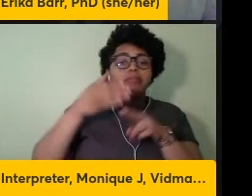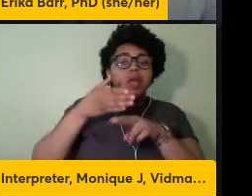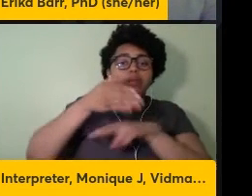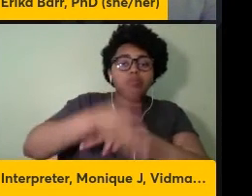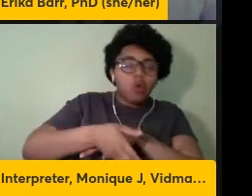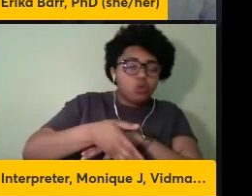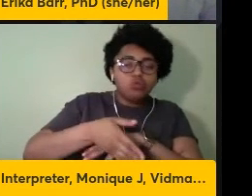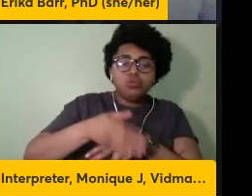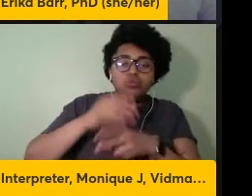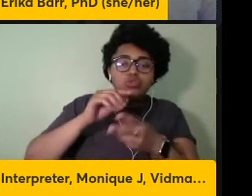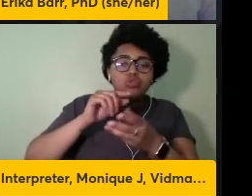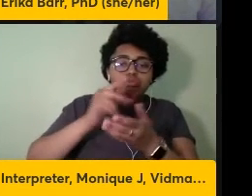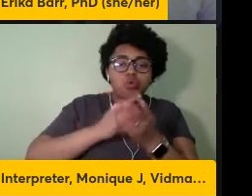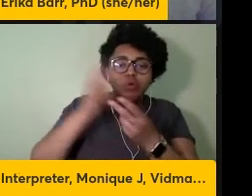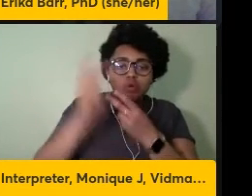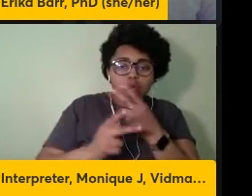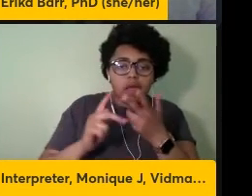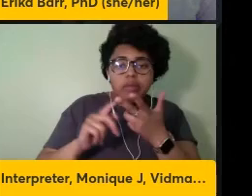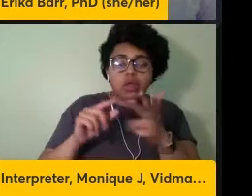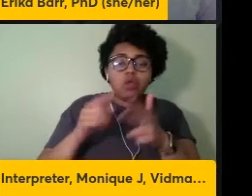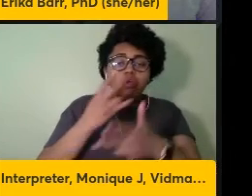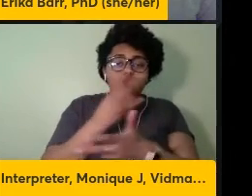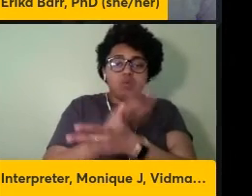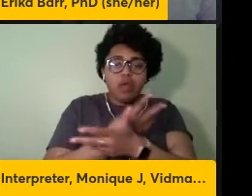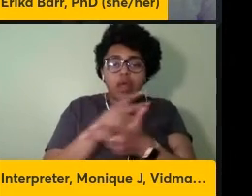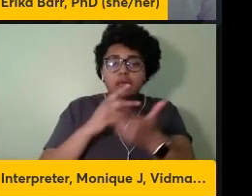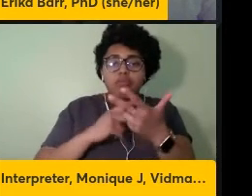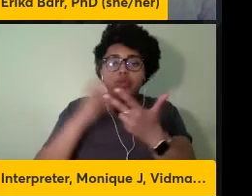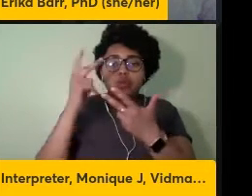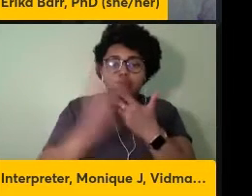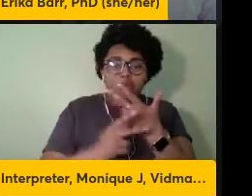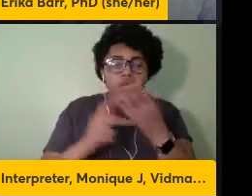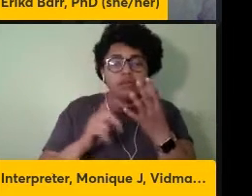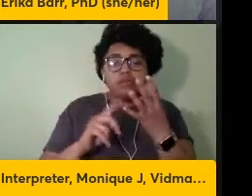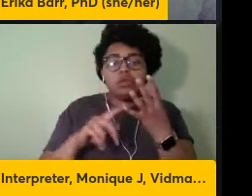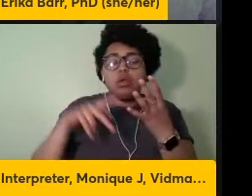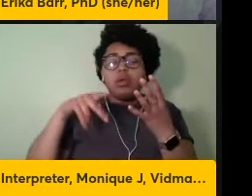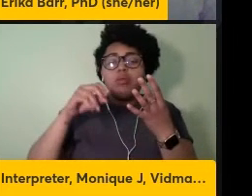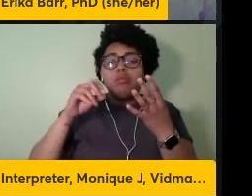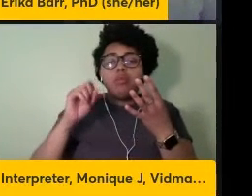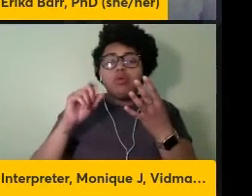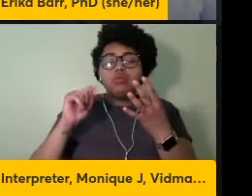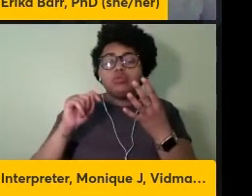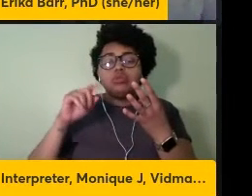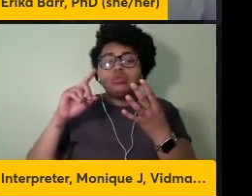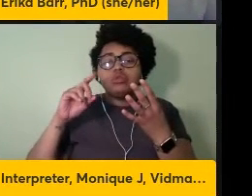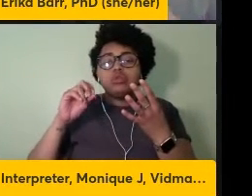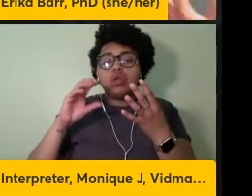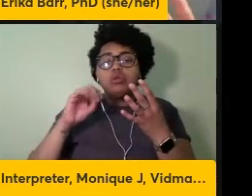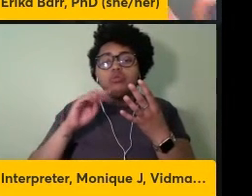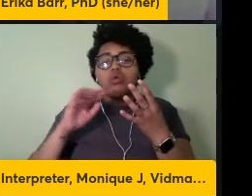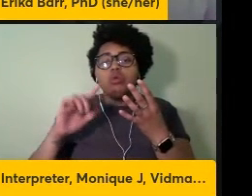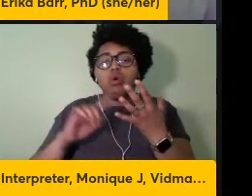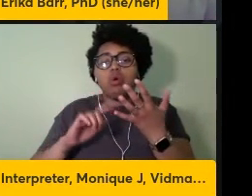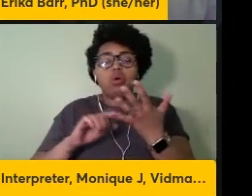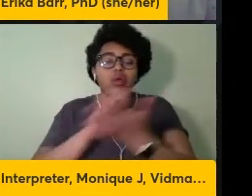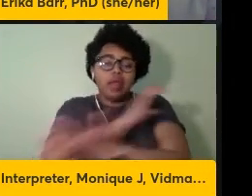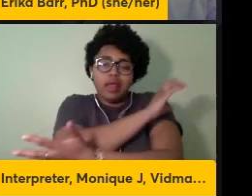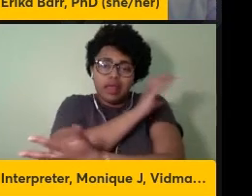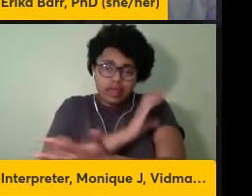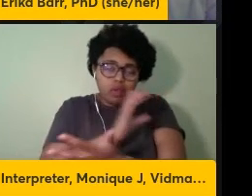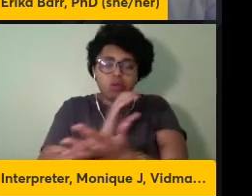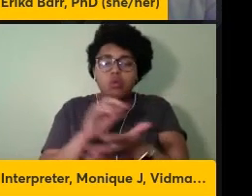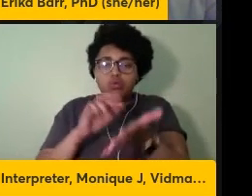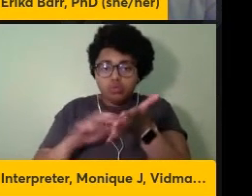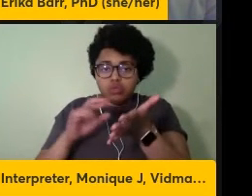programs, graduate programs, as well as postdoctoral and clinical research programs or medical